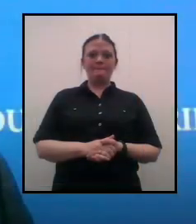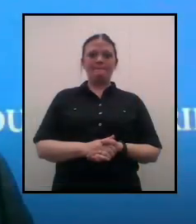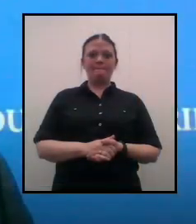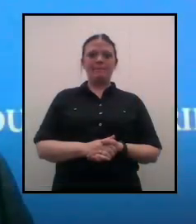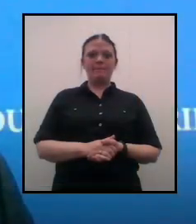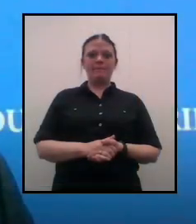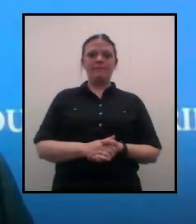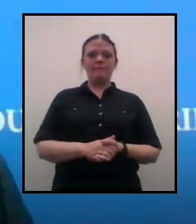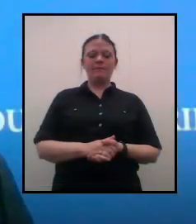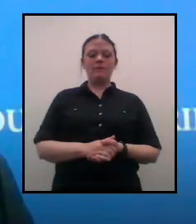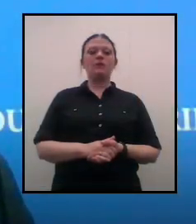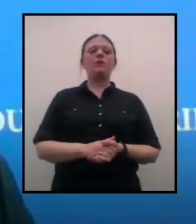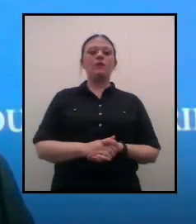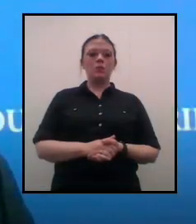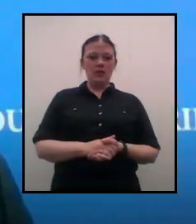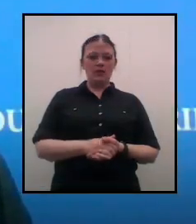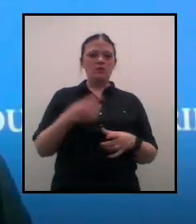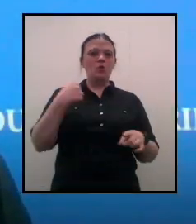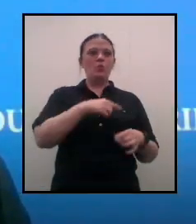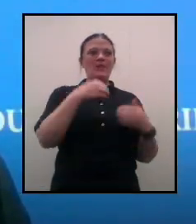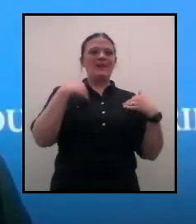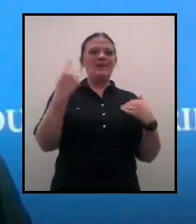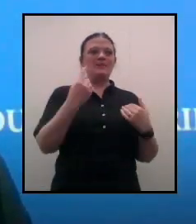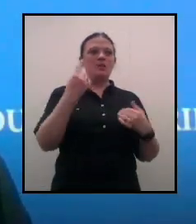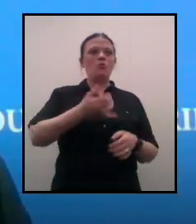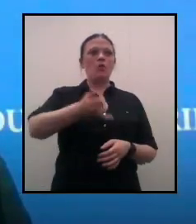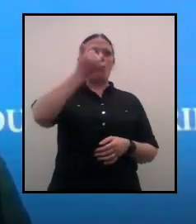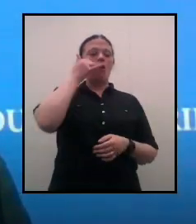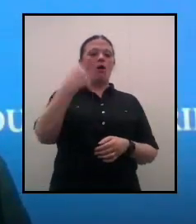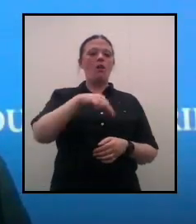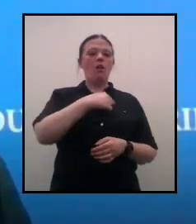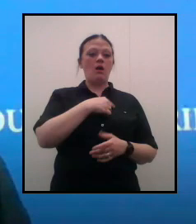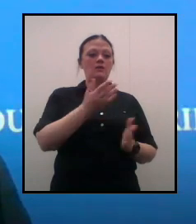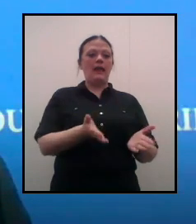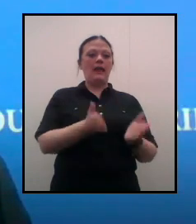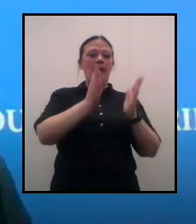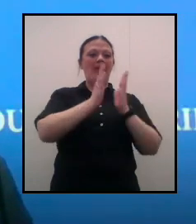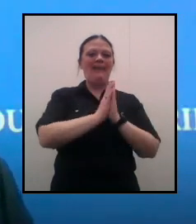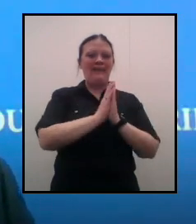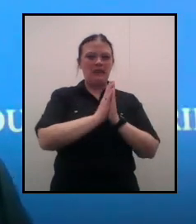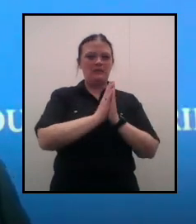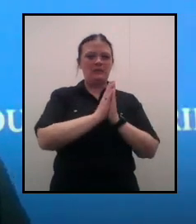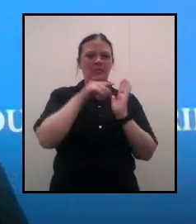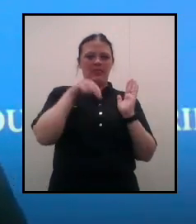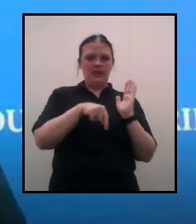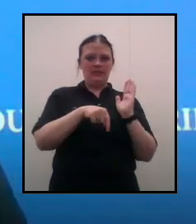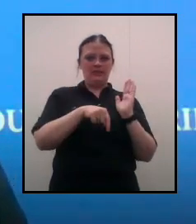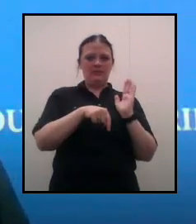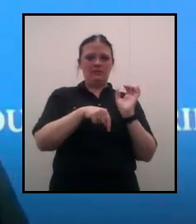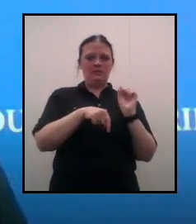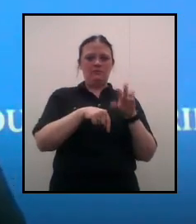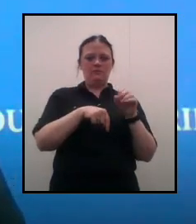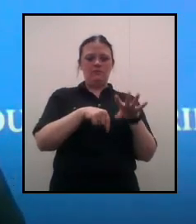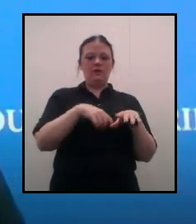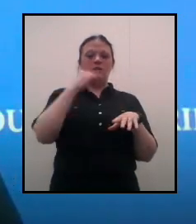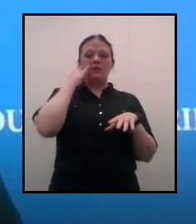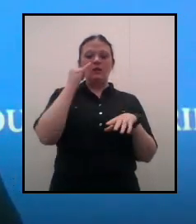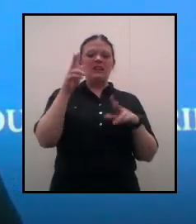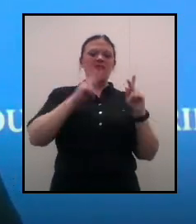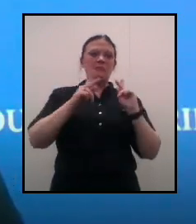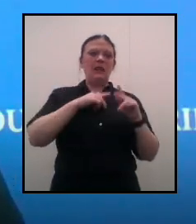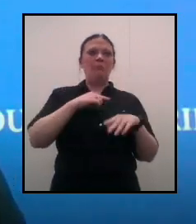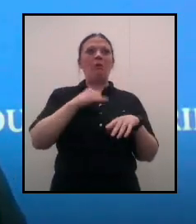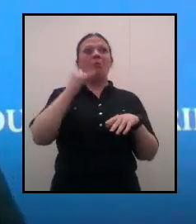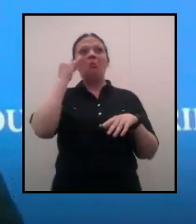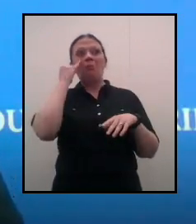Yeah, Mark, we actually had someone call in to us and ask this question. So if people are supposedly social